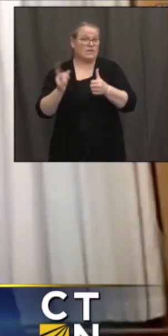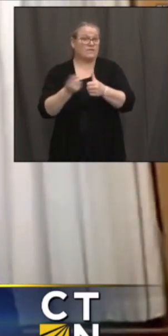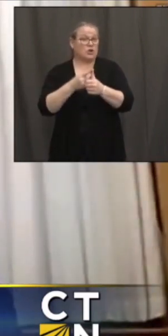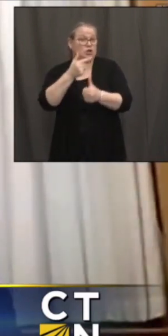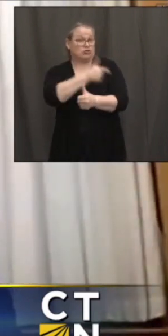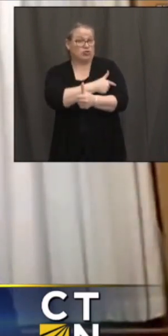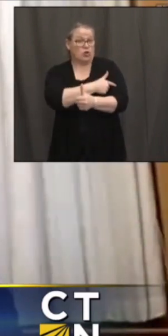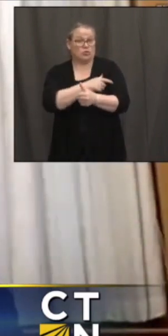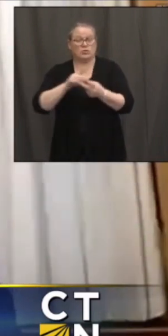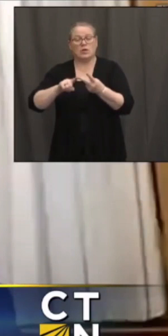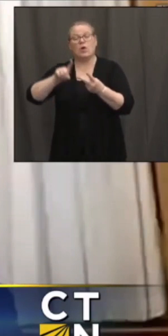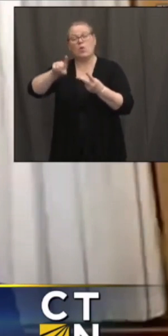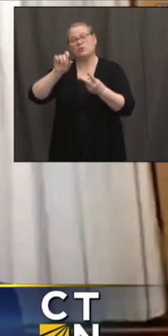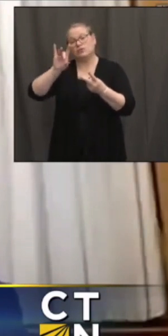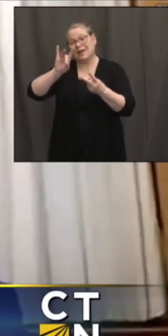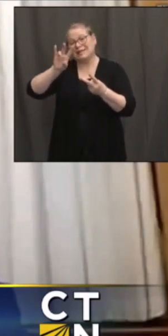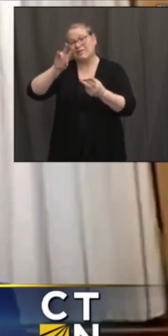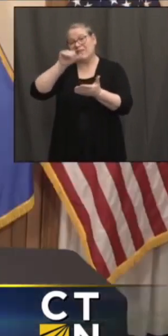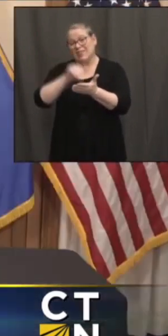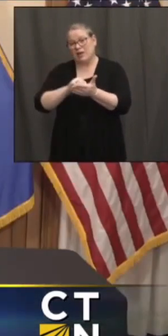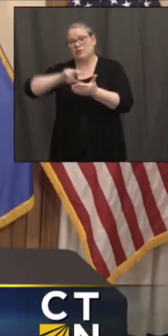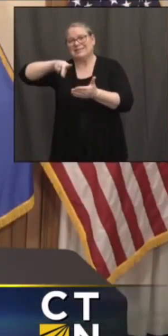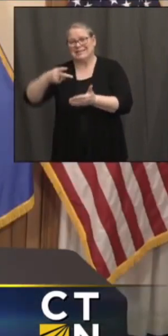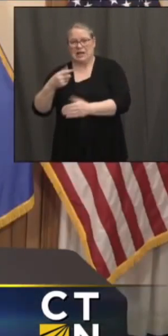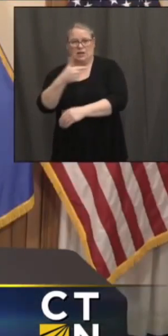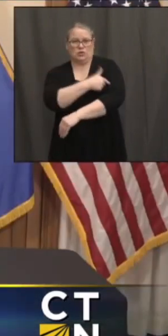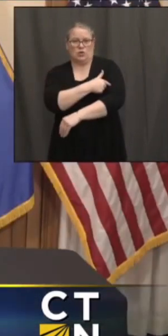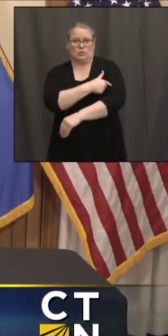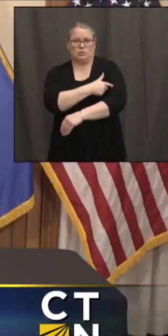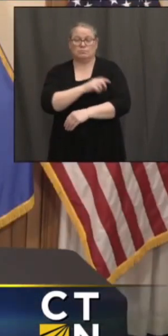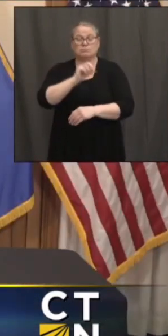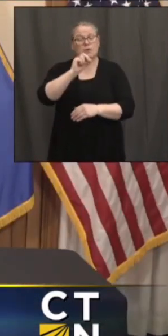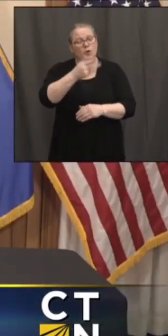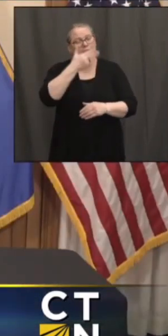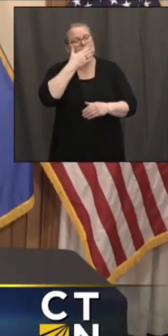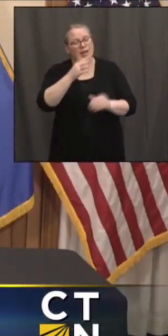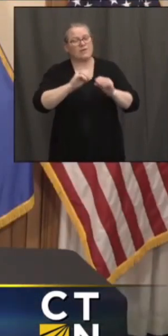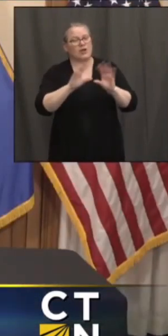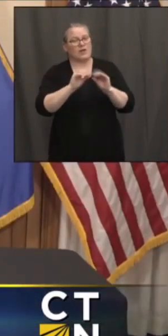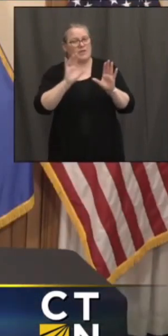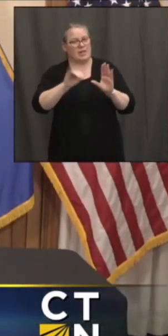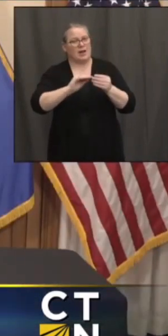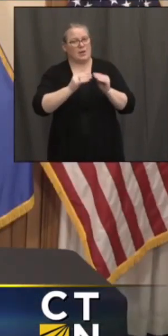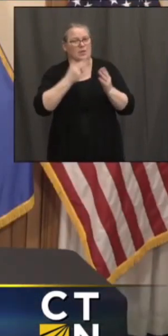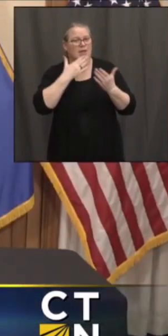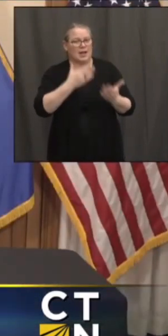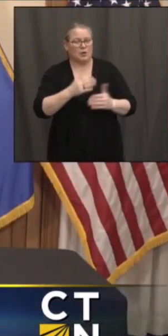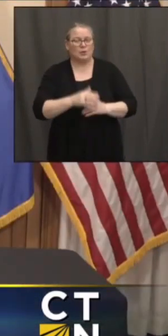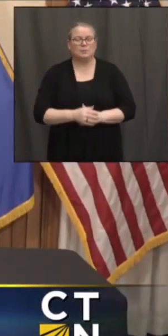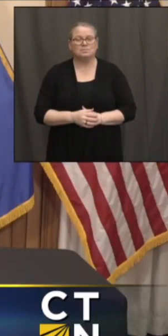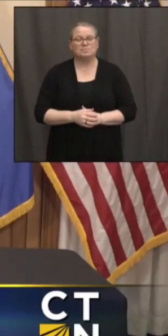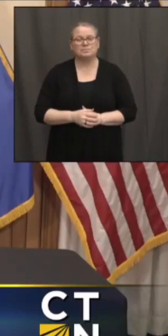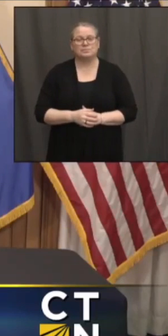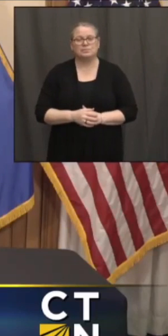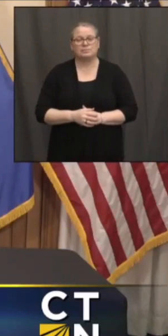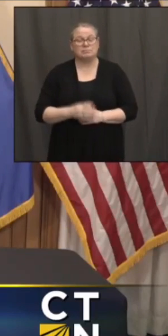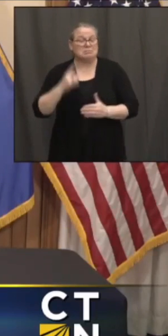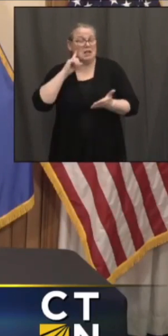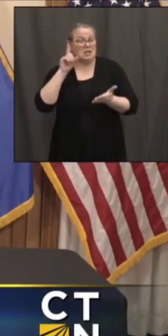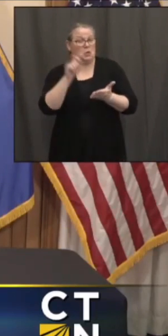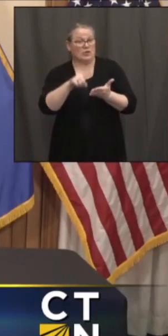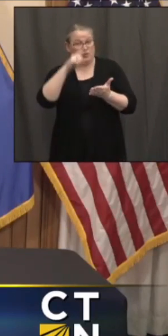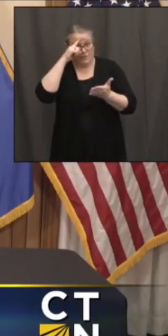and 187,000 second doses. Okay, thanks. I really appreciate you clarifying that. And I guess this is also a question for you as well as the